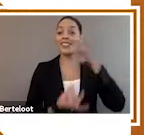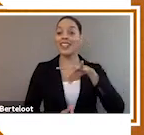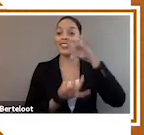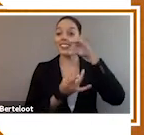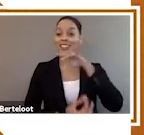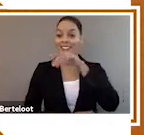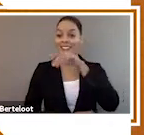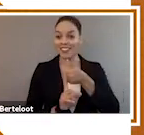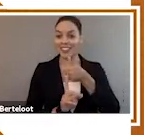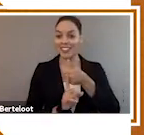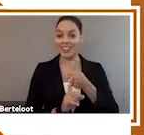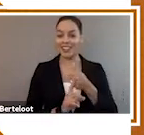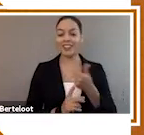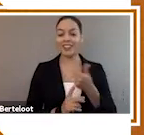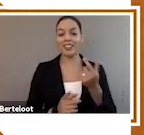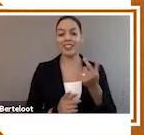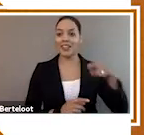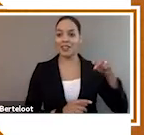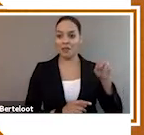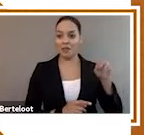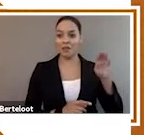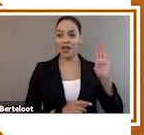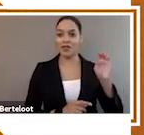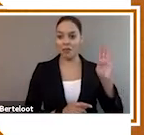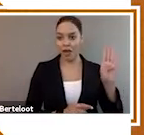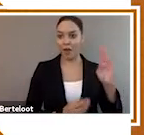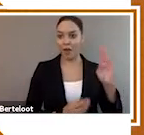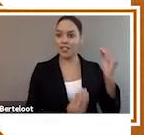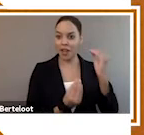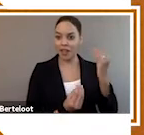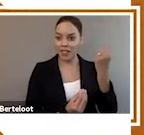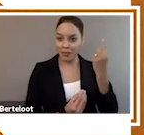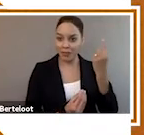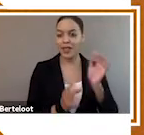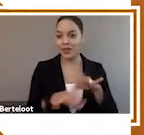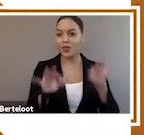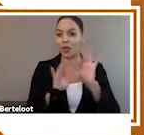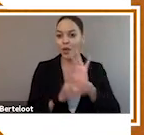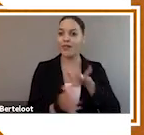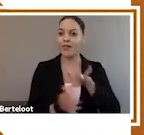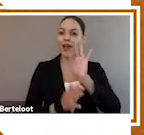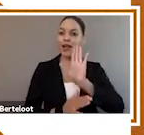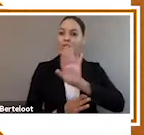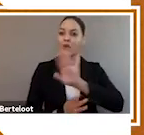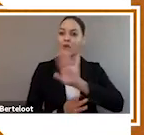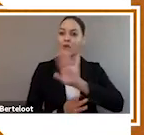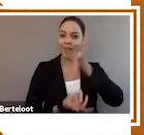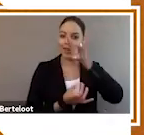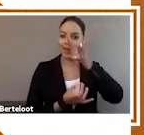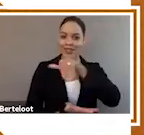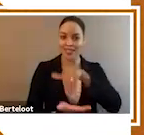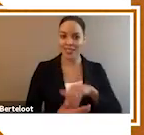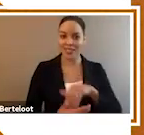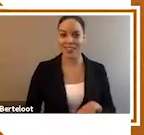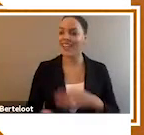Yes. If SpongeBob didn't teach us nothing, it taught us to find our center sometimes. Right. Wow, thank y'all for sharing that.